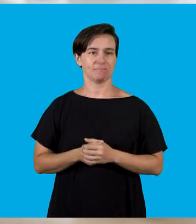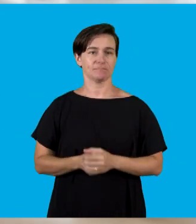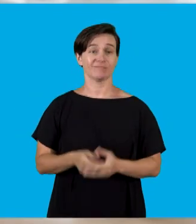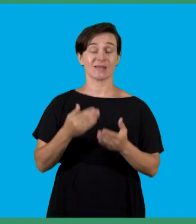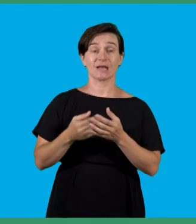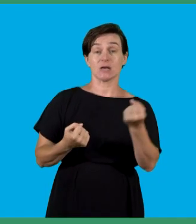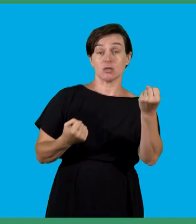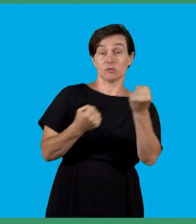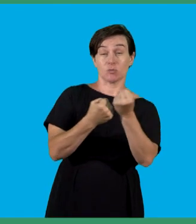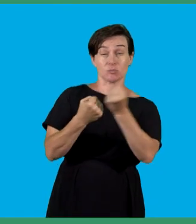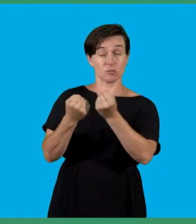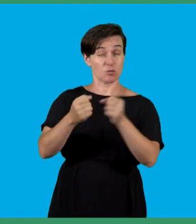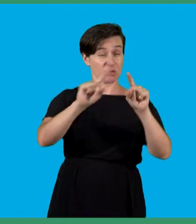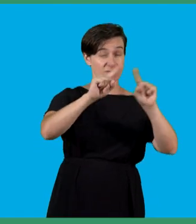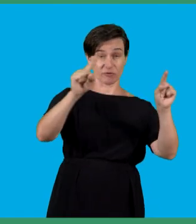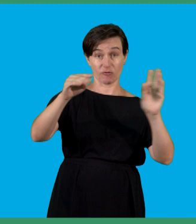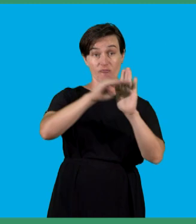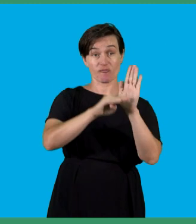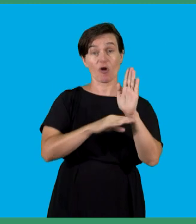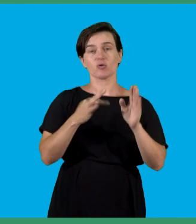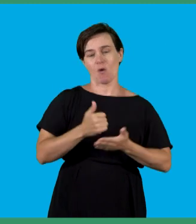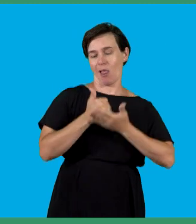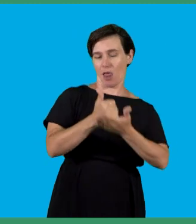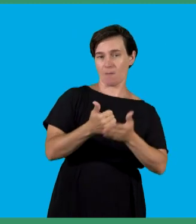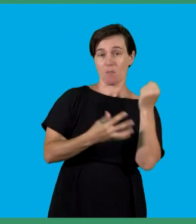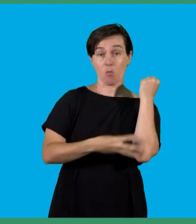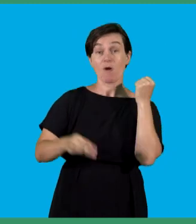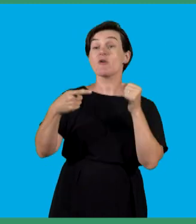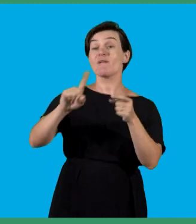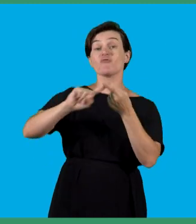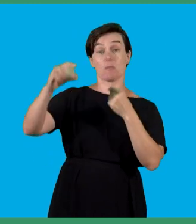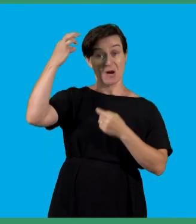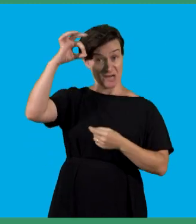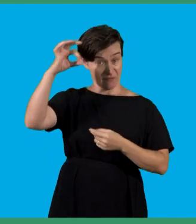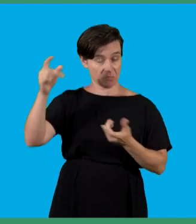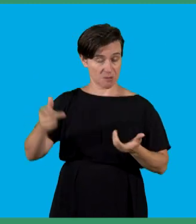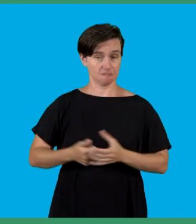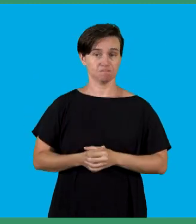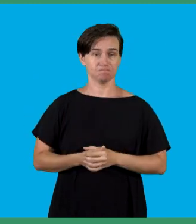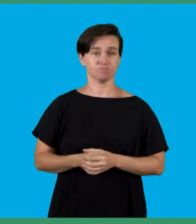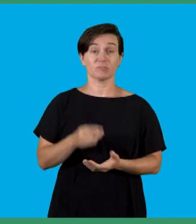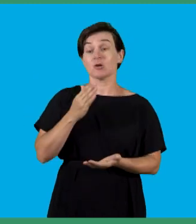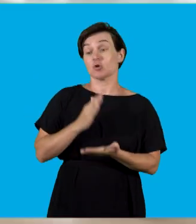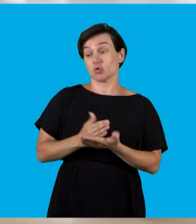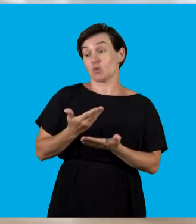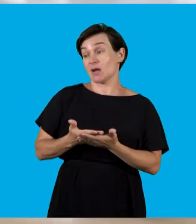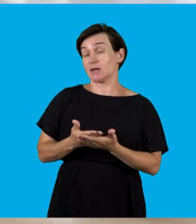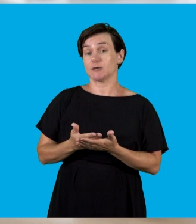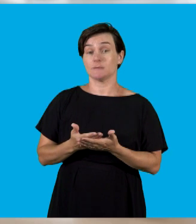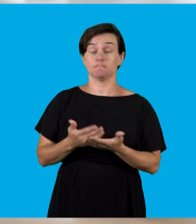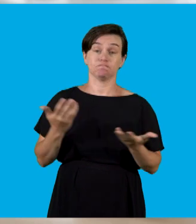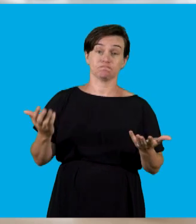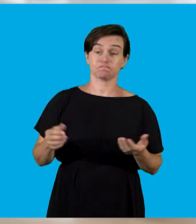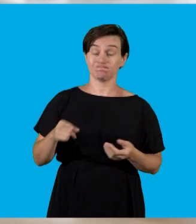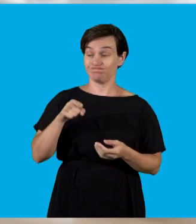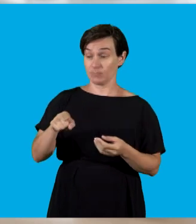Support poverty alleviation programs that are offered by the government. Another way that they can do is to make sure that they